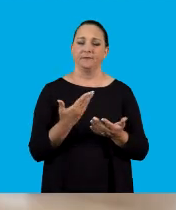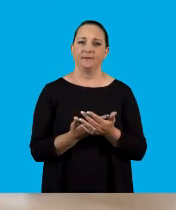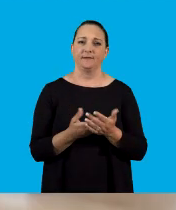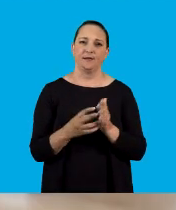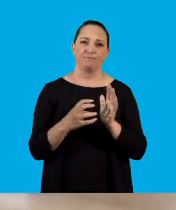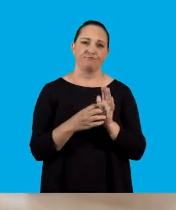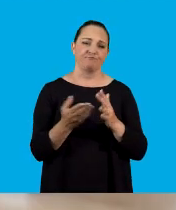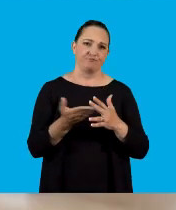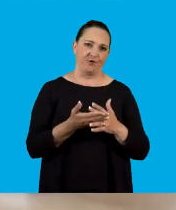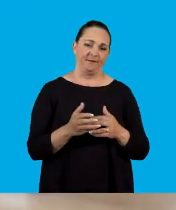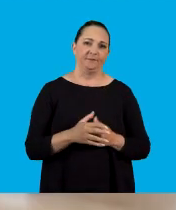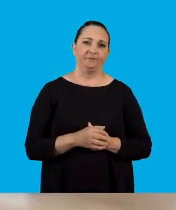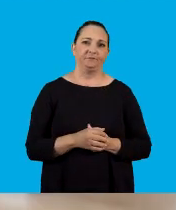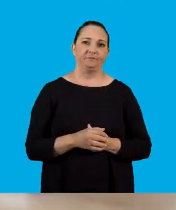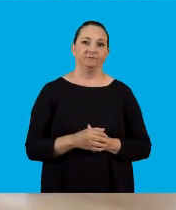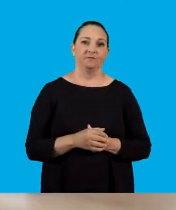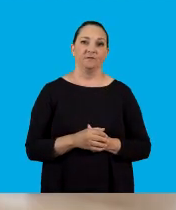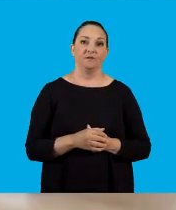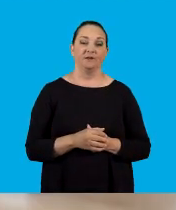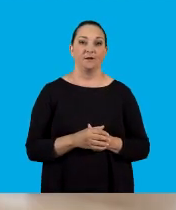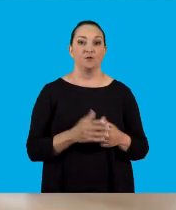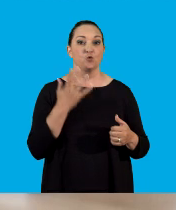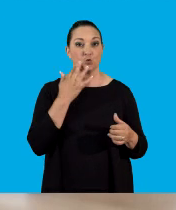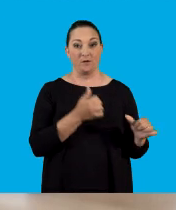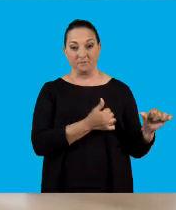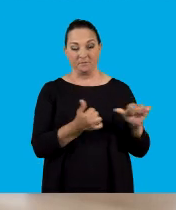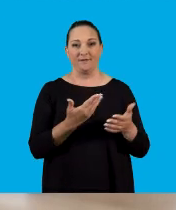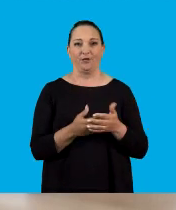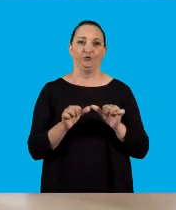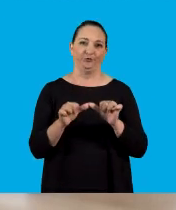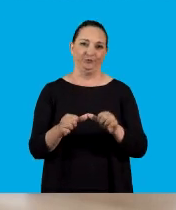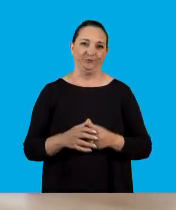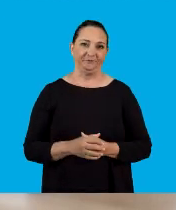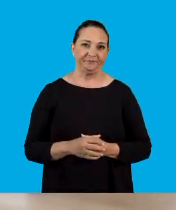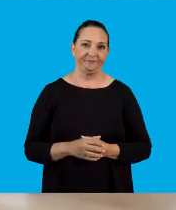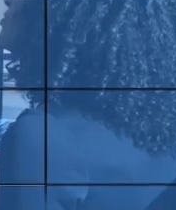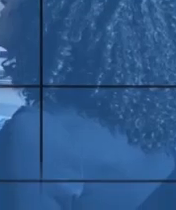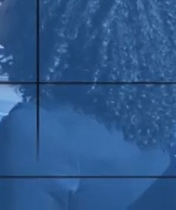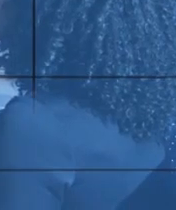short break and continue after the mini break.